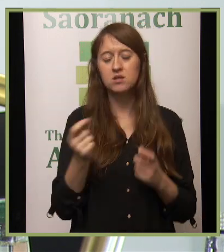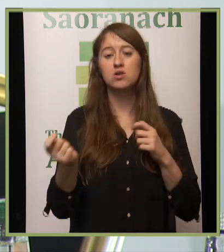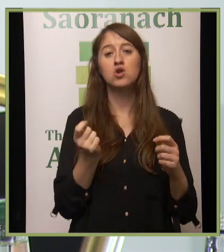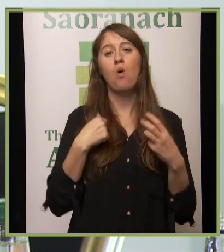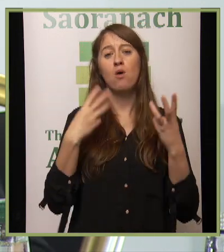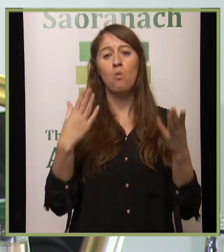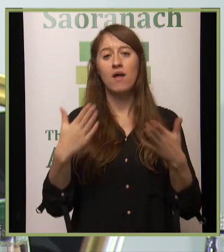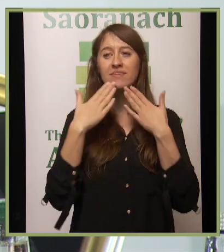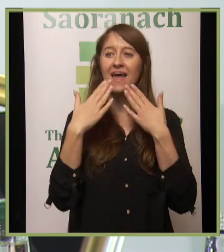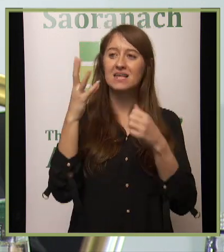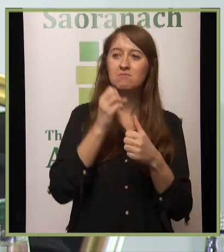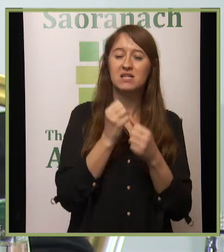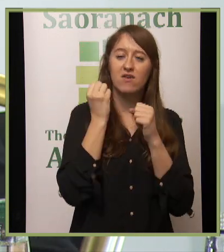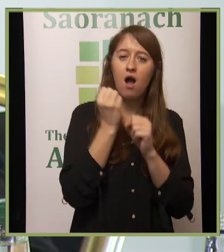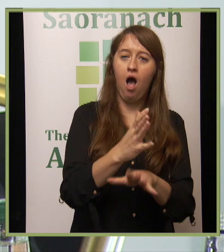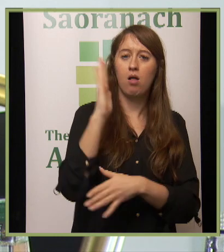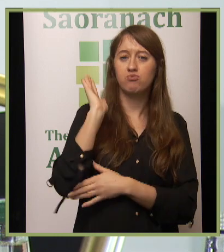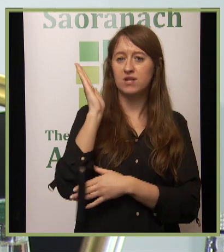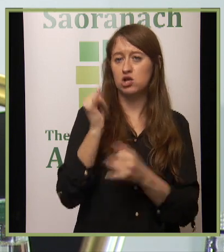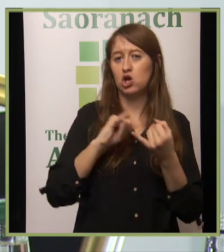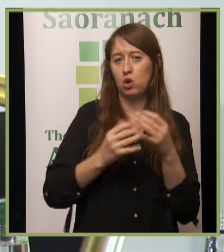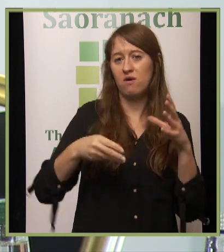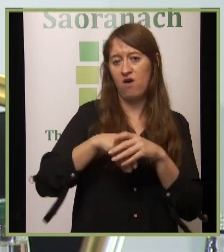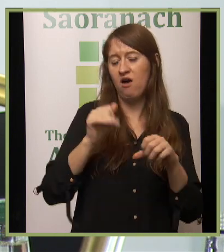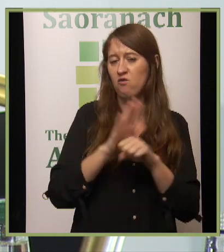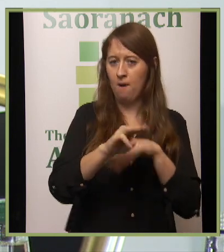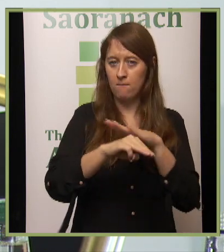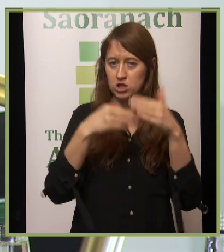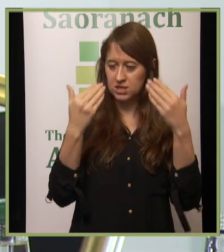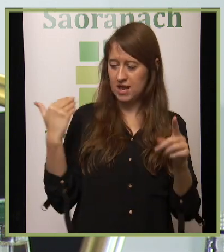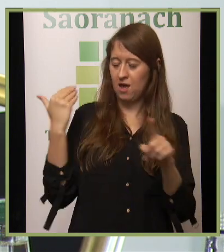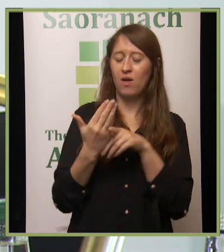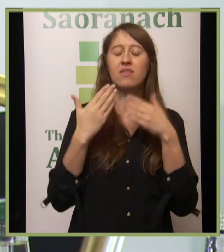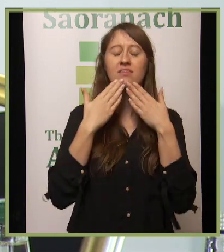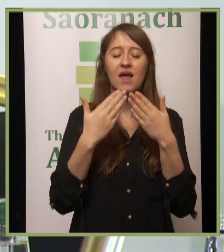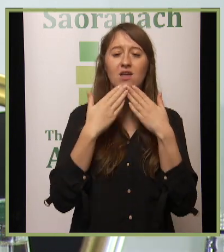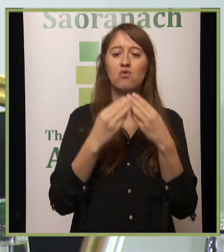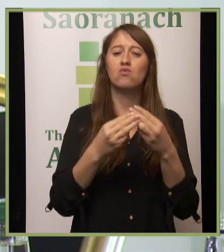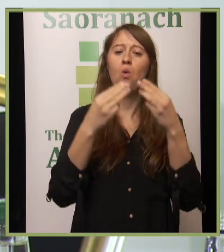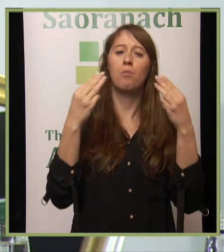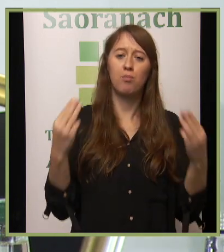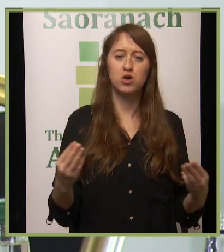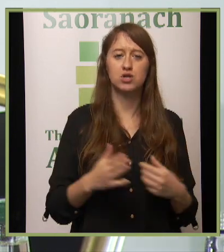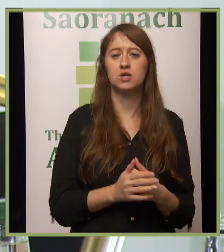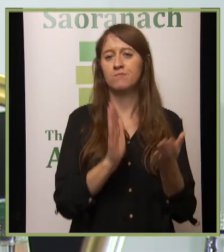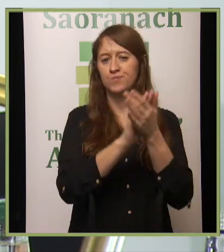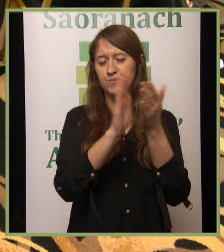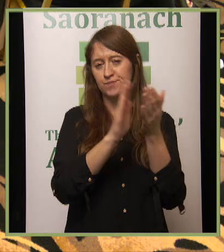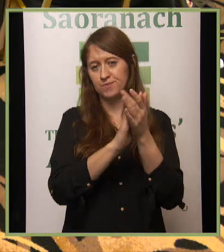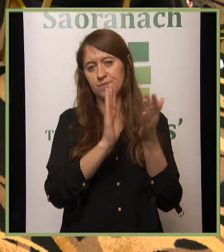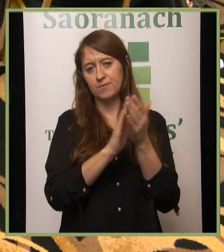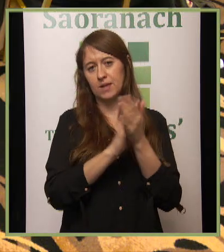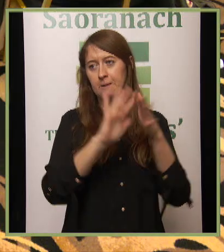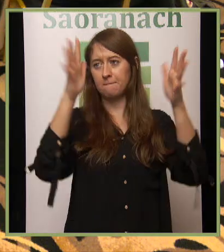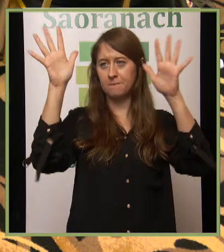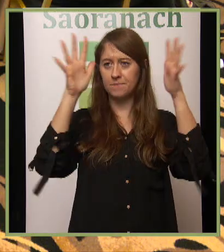who participated over all of the months that we were working, thank you so much. So let's give them an applause too.